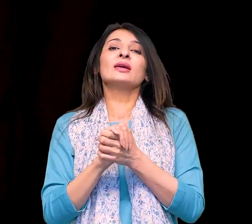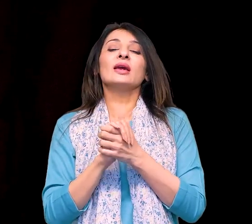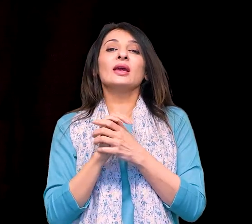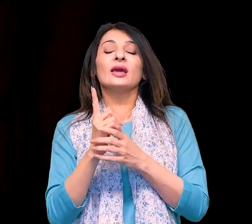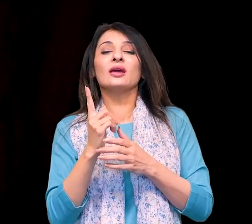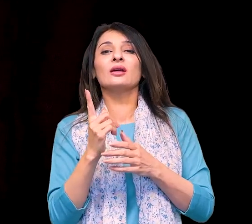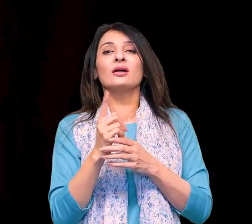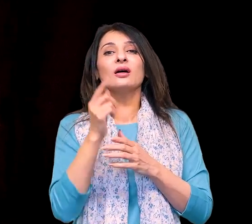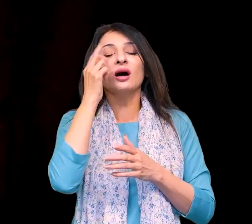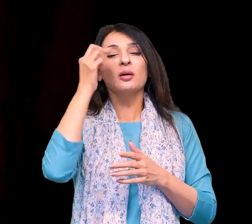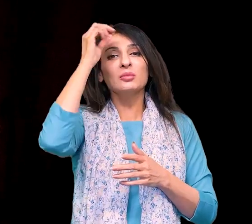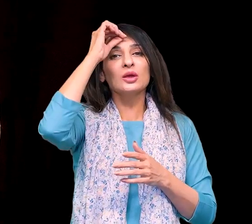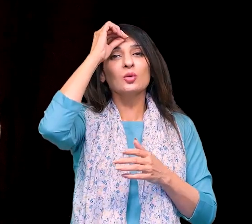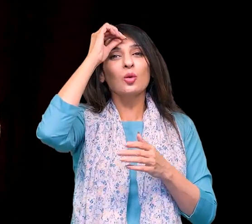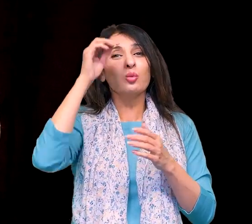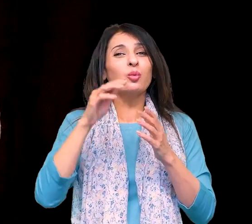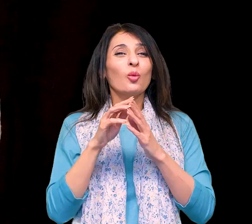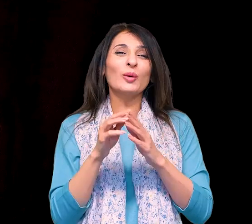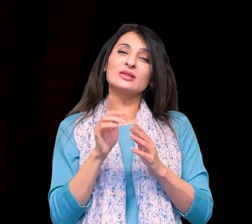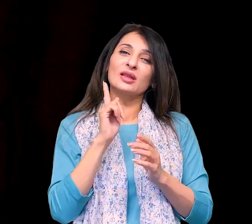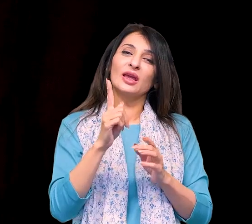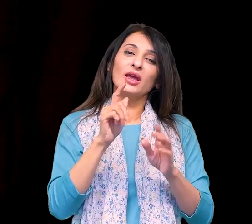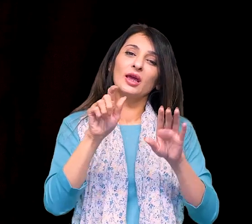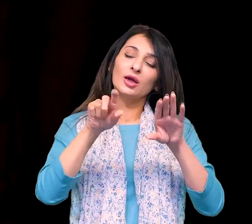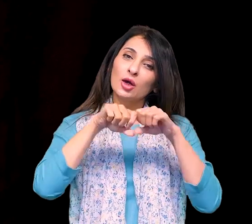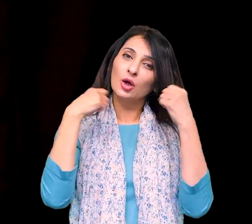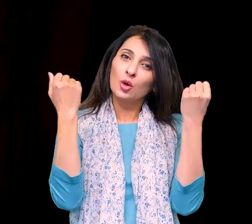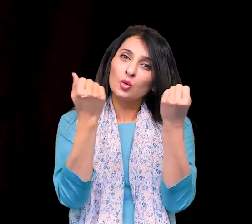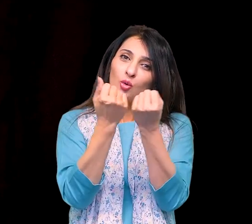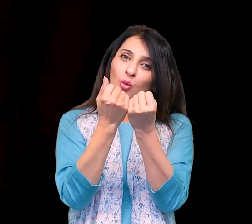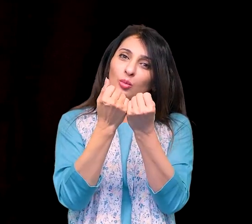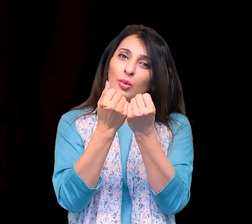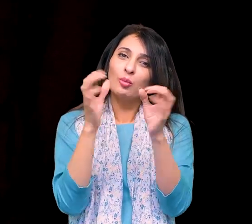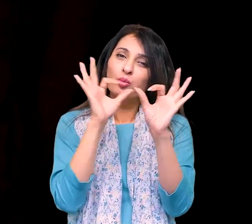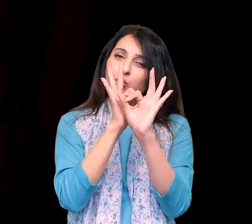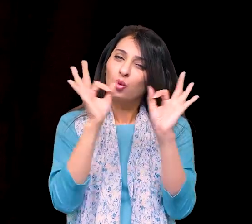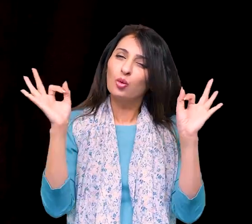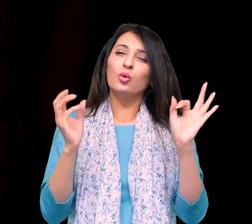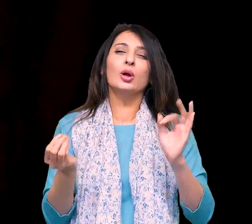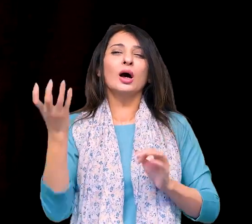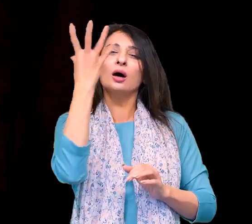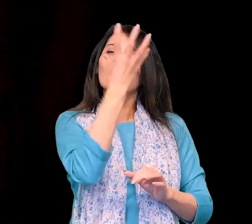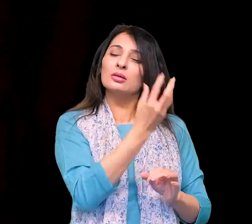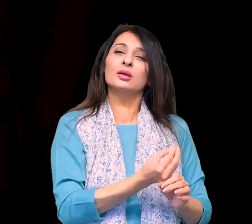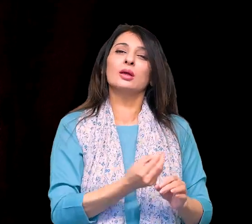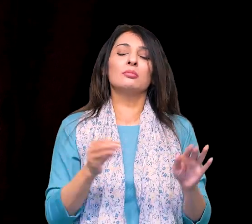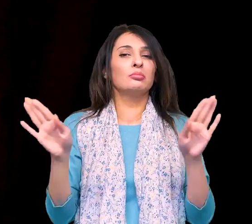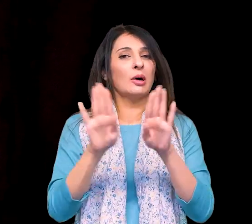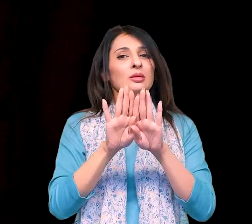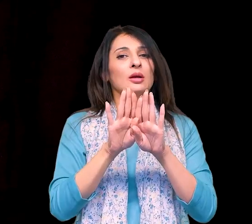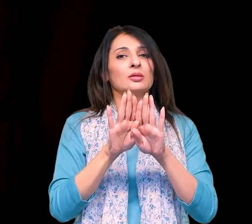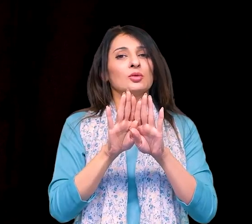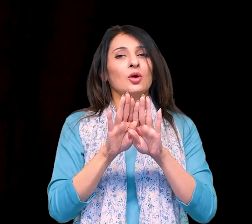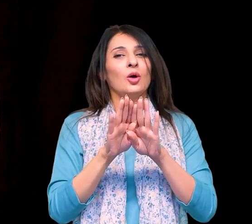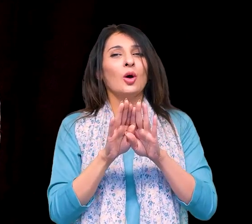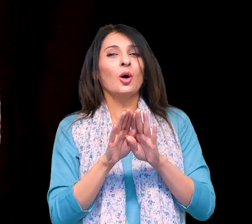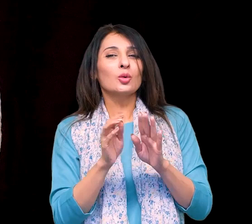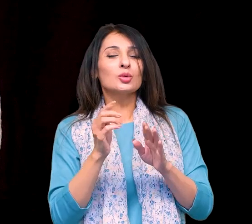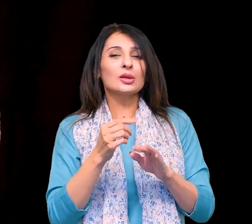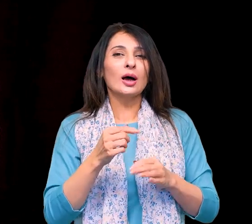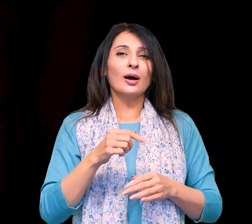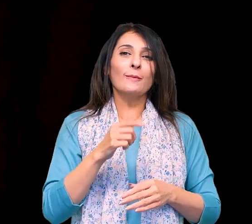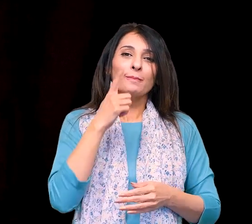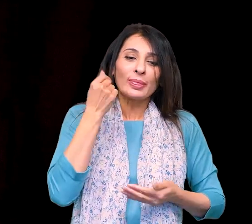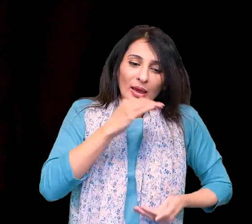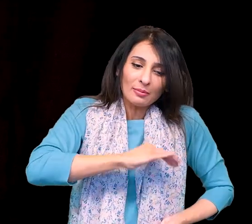challenges. Like, we all live life with challenges, but hers are slightly harder or slightly more difficult. So she felt like she was